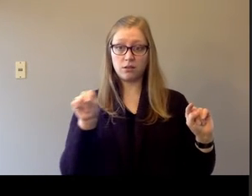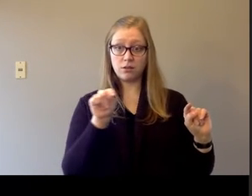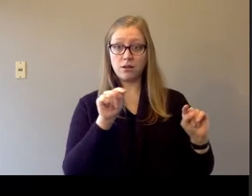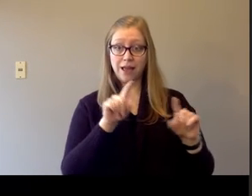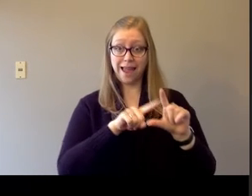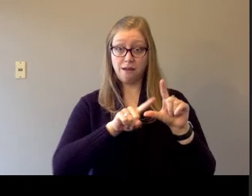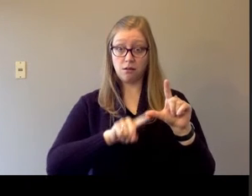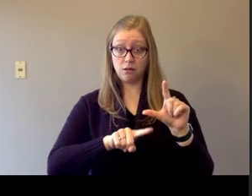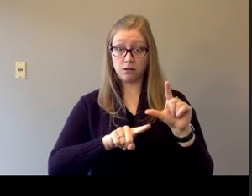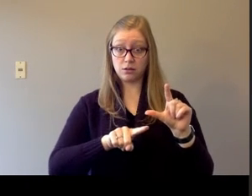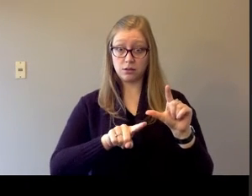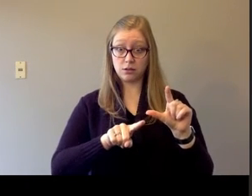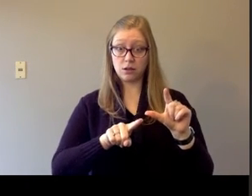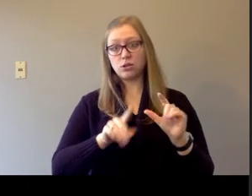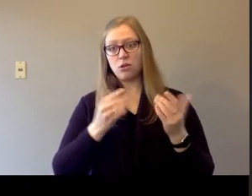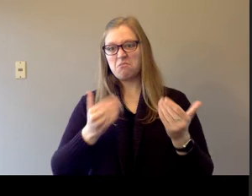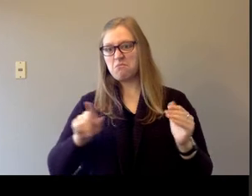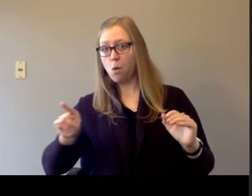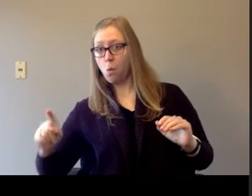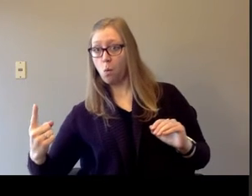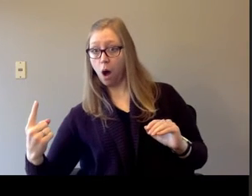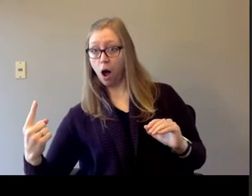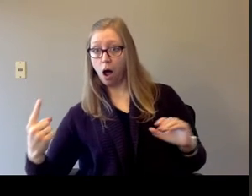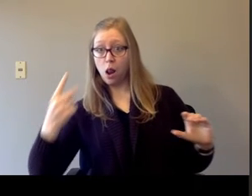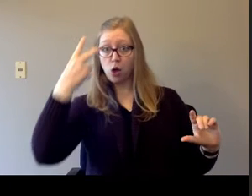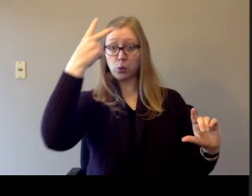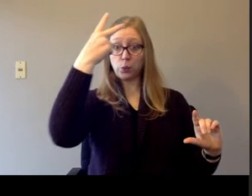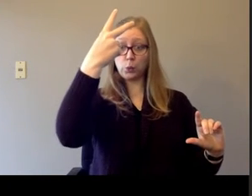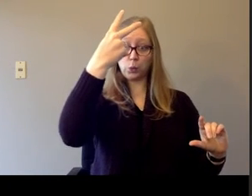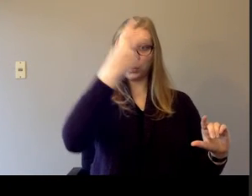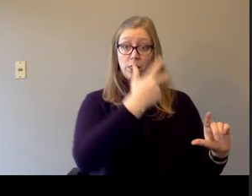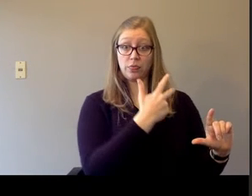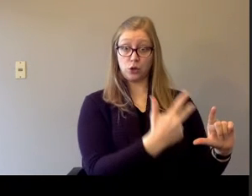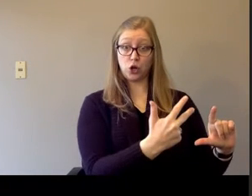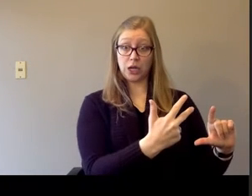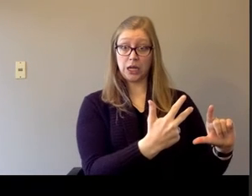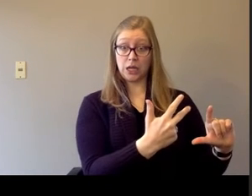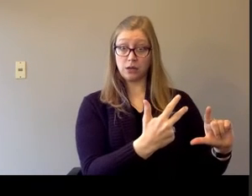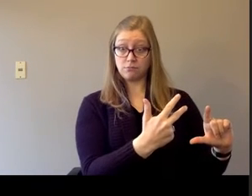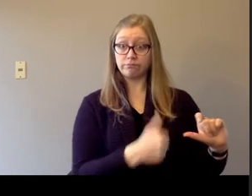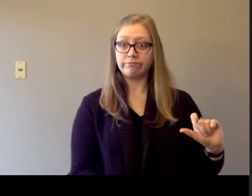number the angles. We'll call this angle 1, angle 2, and angle 3.